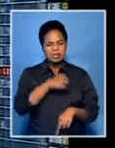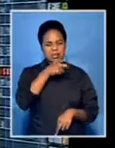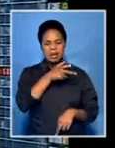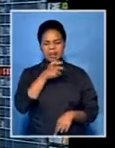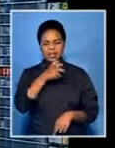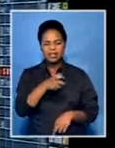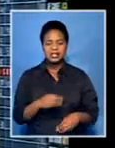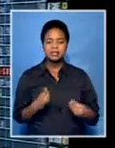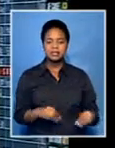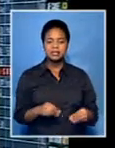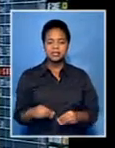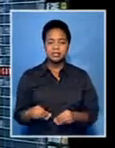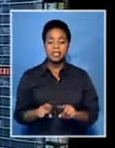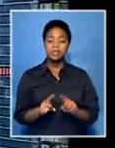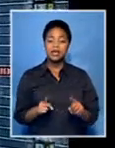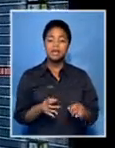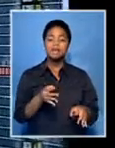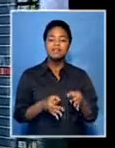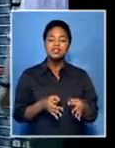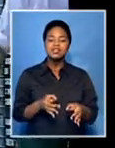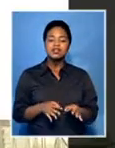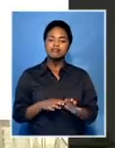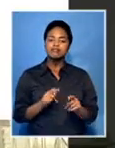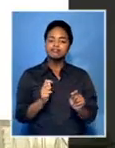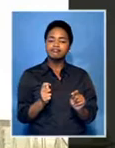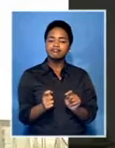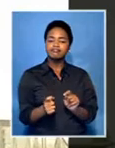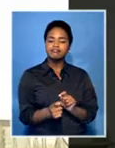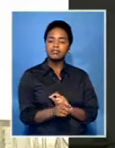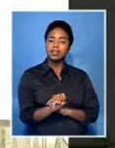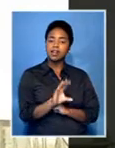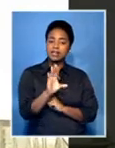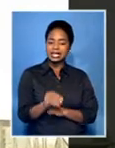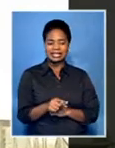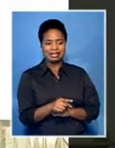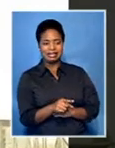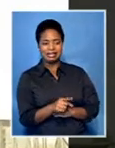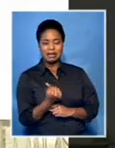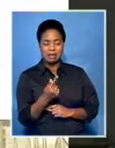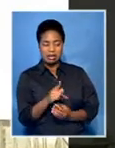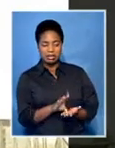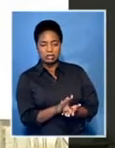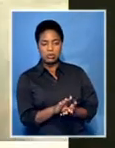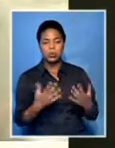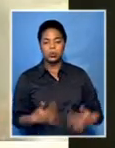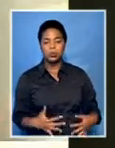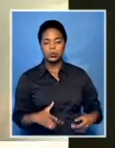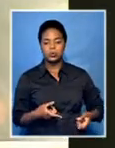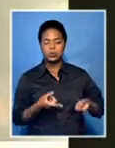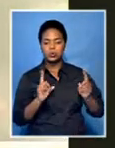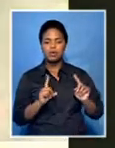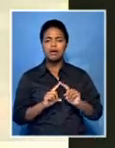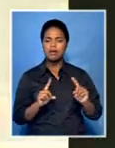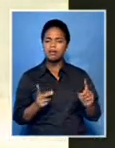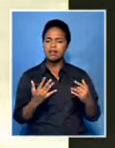and screaming. And politics had made South Africa to be perceived as a very high-risk investment destination. But